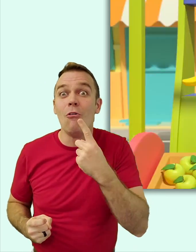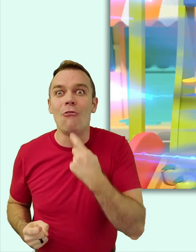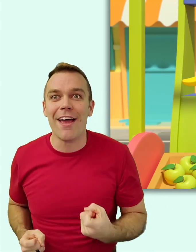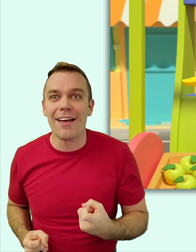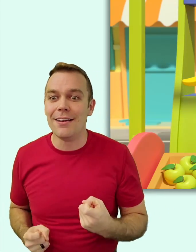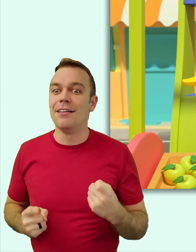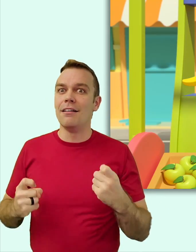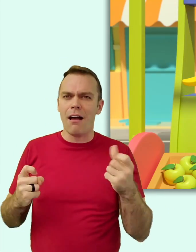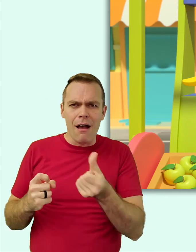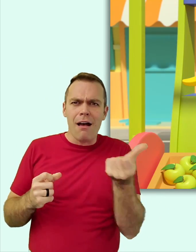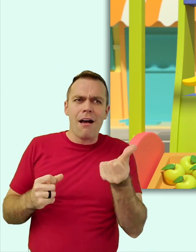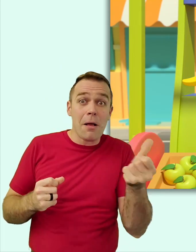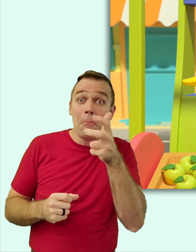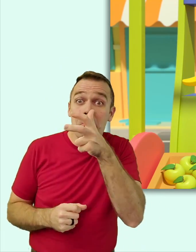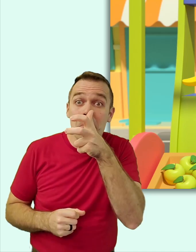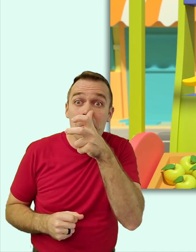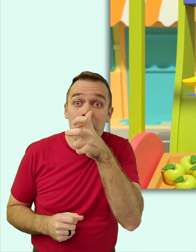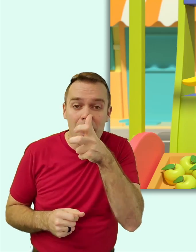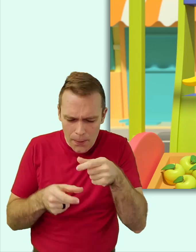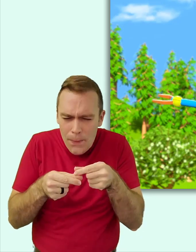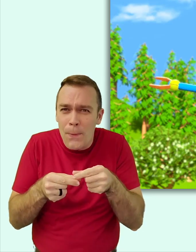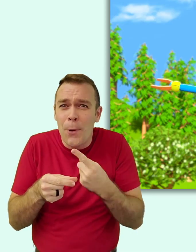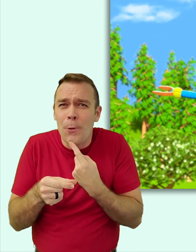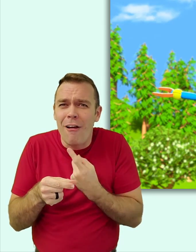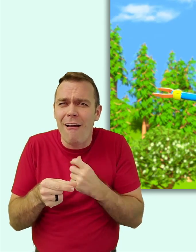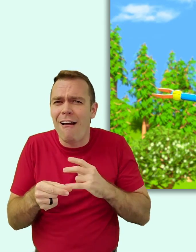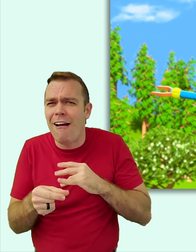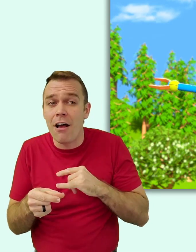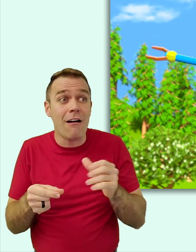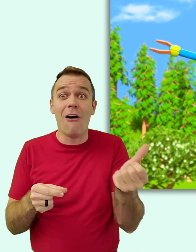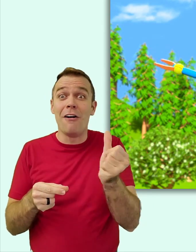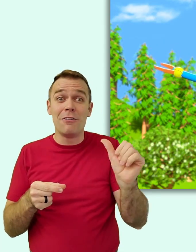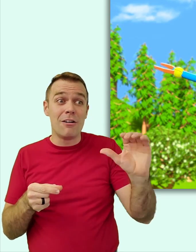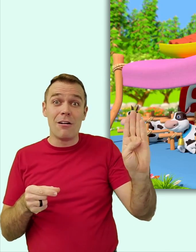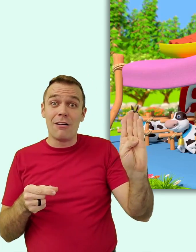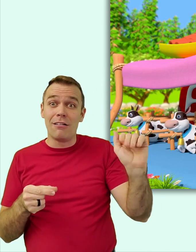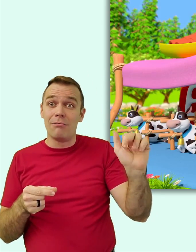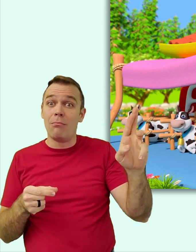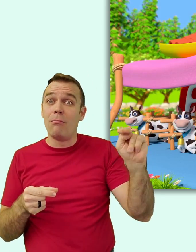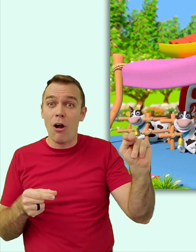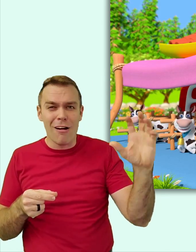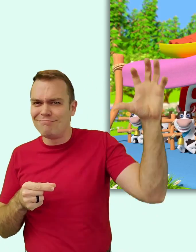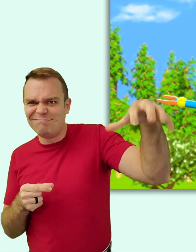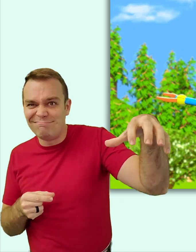red. Little ladybugs are red. And old McDonald's barn is red.